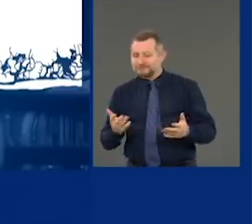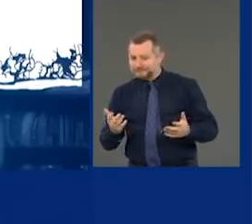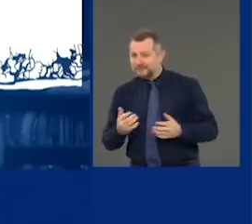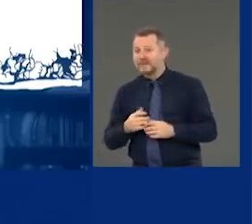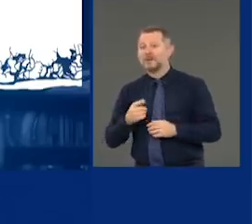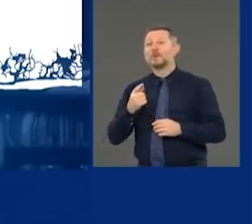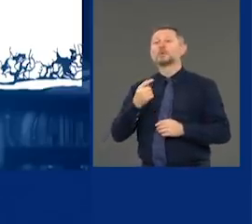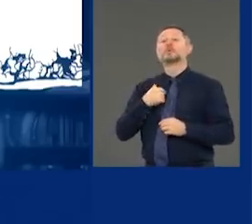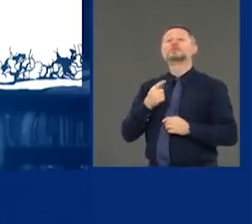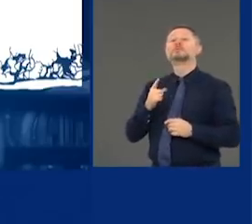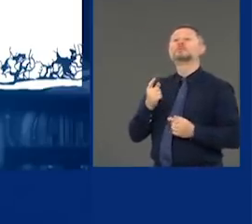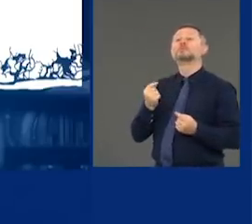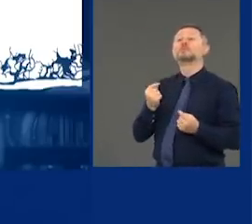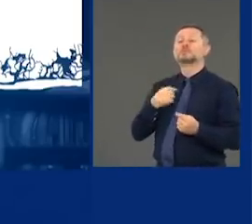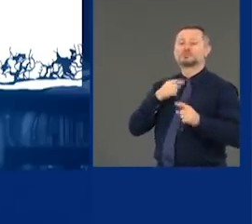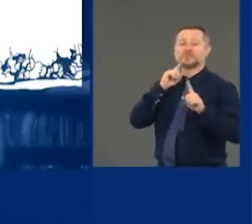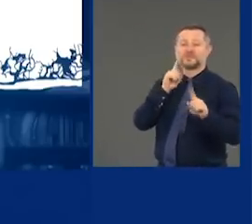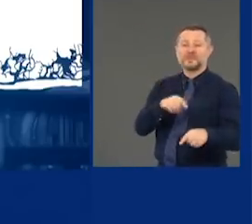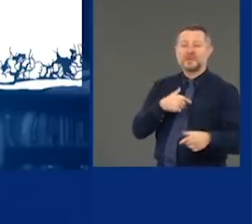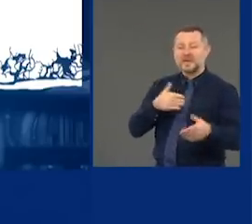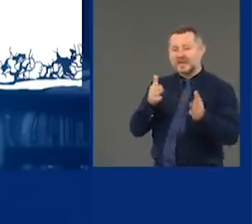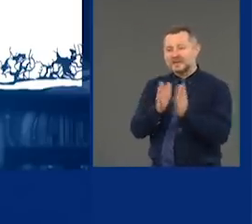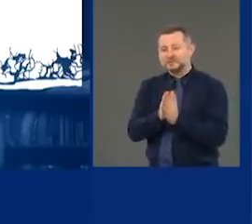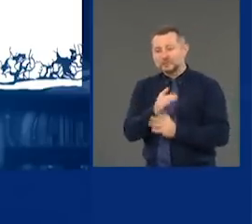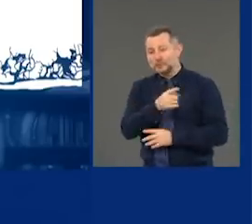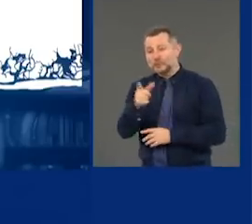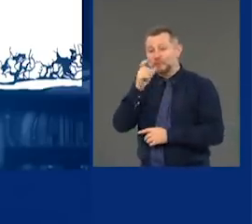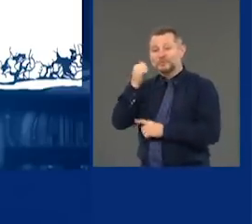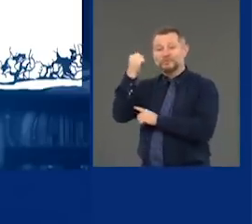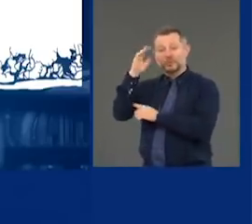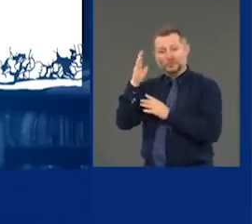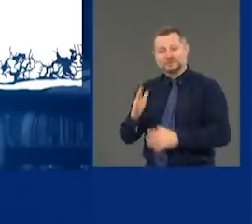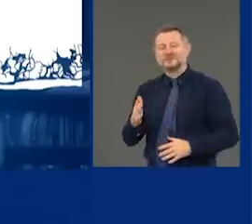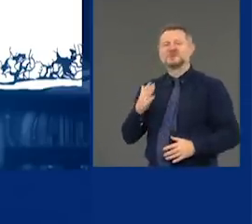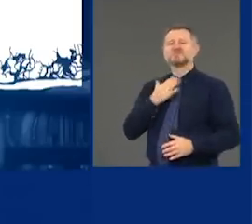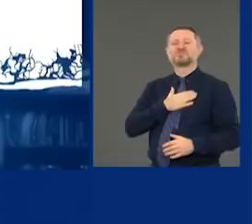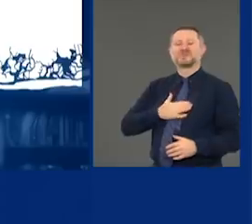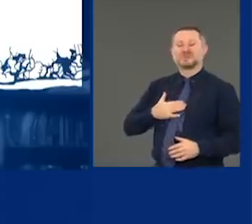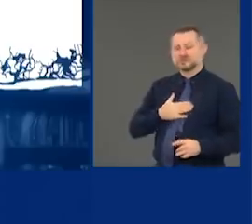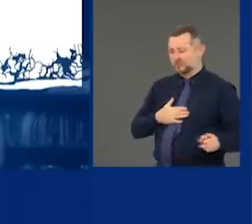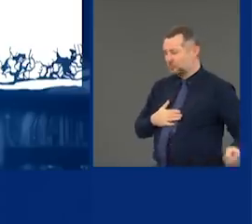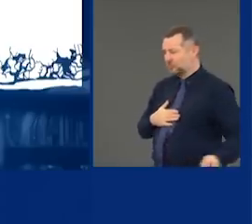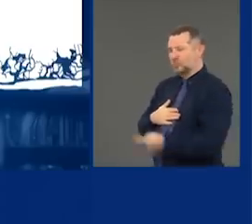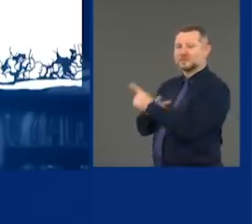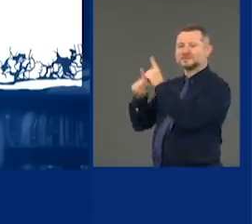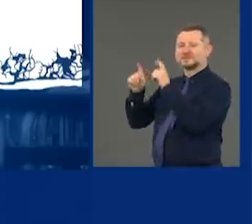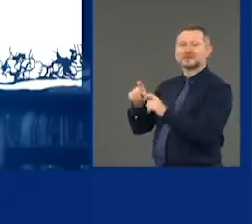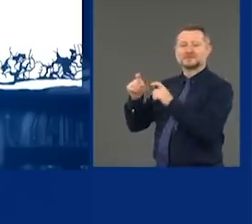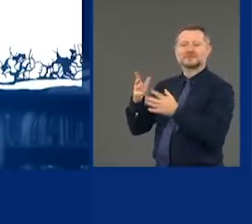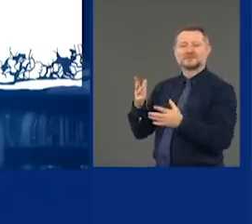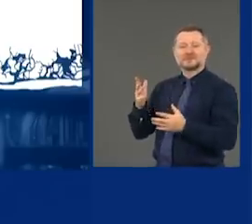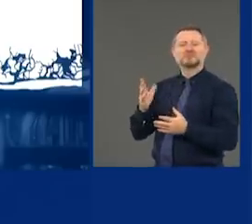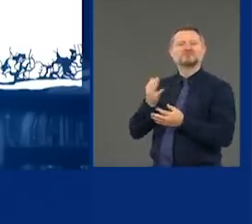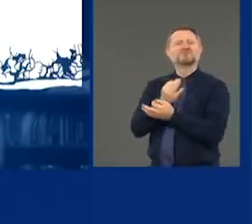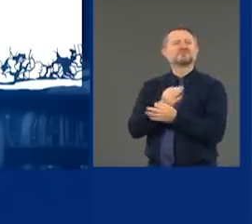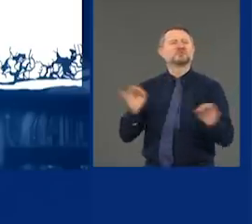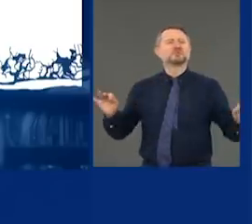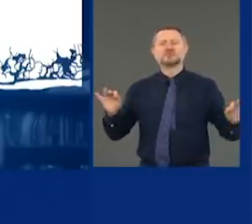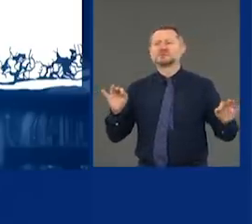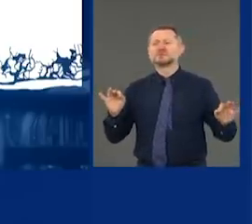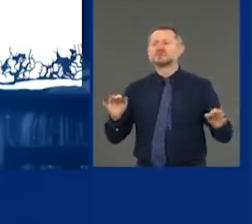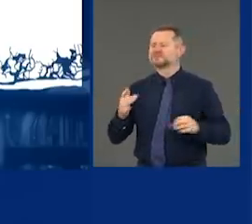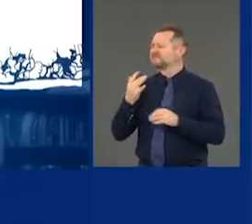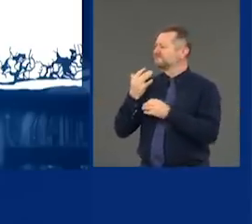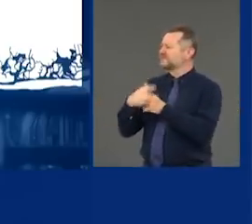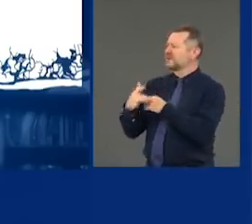So I'm asking the protesters, please go get a test. It's free, it's available, but there is